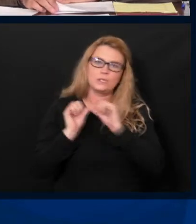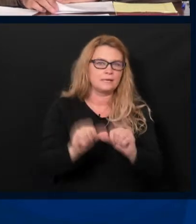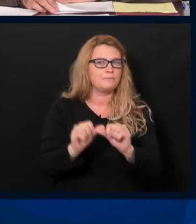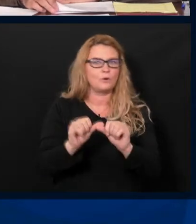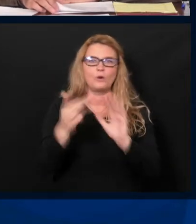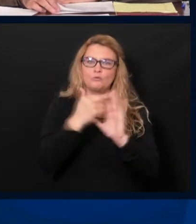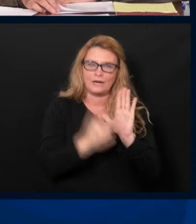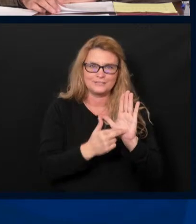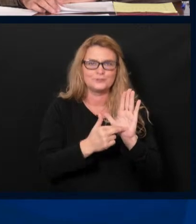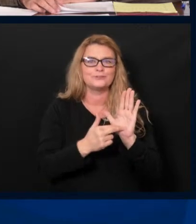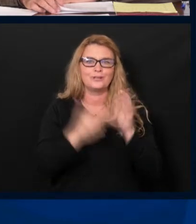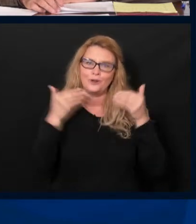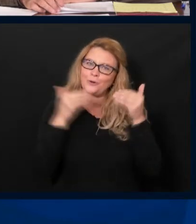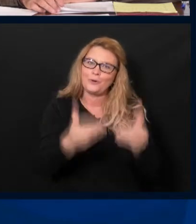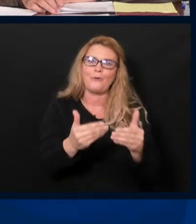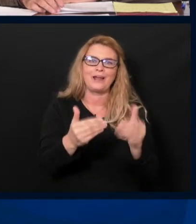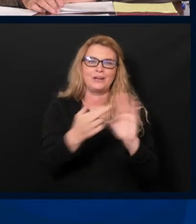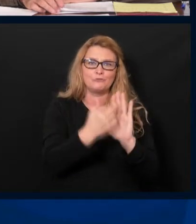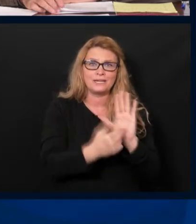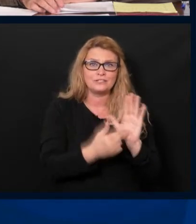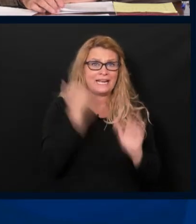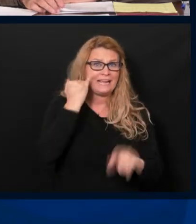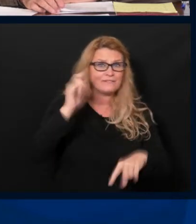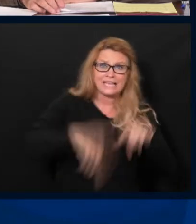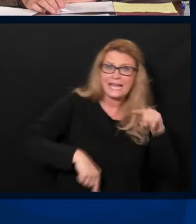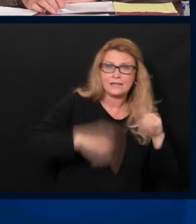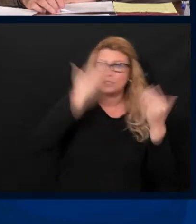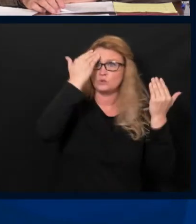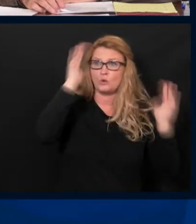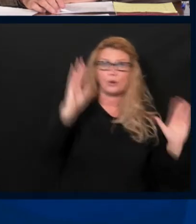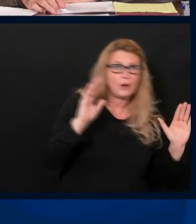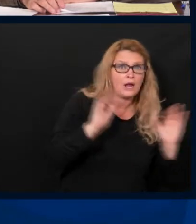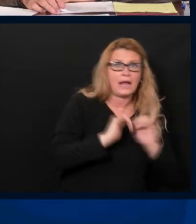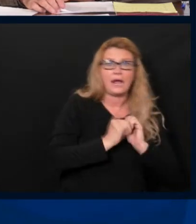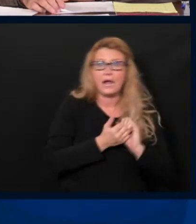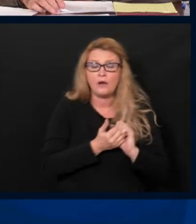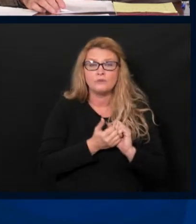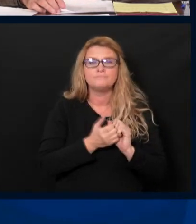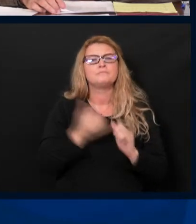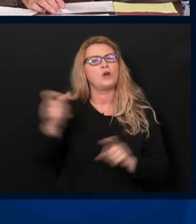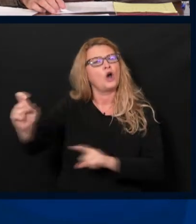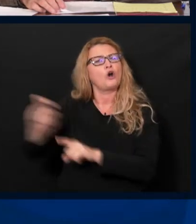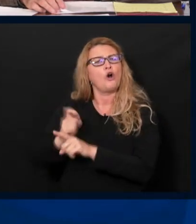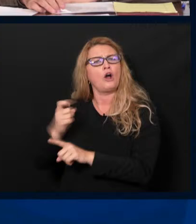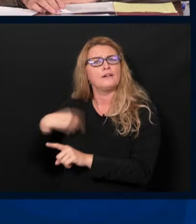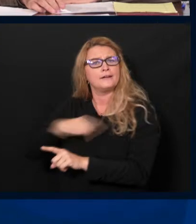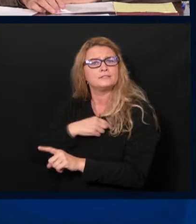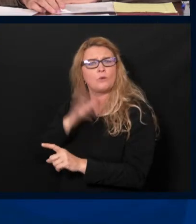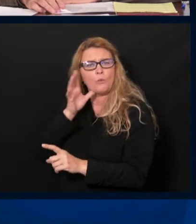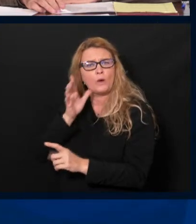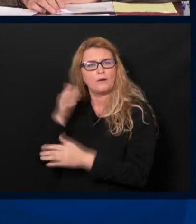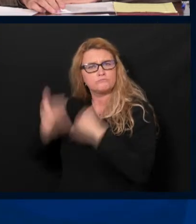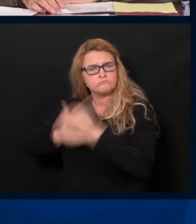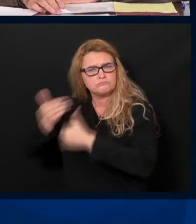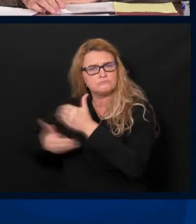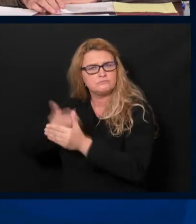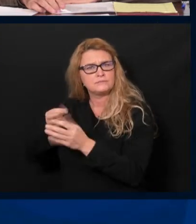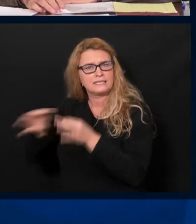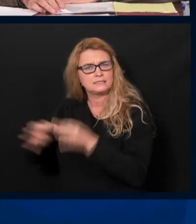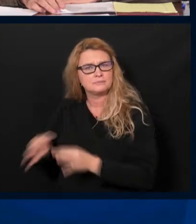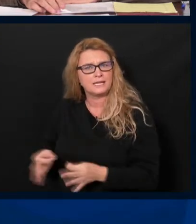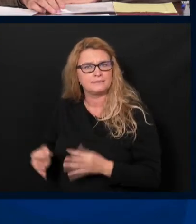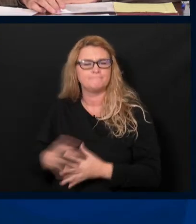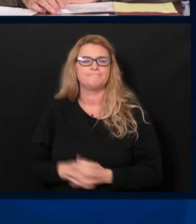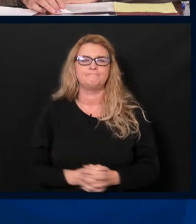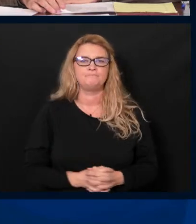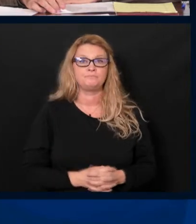please, West Virginia. Get pre-registered. And if you can't, and you don't know how to do it and everything, just call us and we'll walk you through it. As far